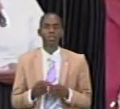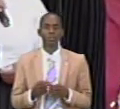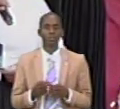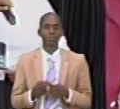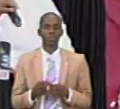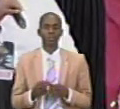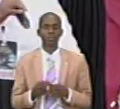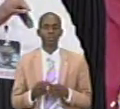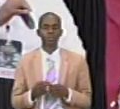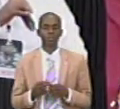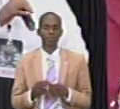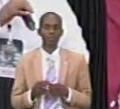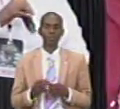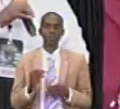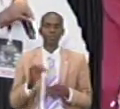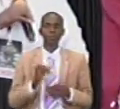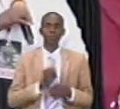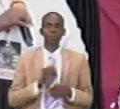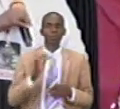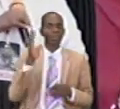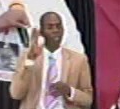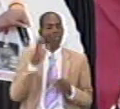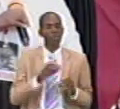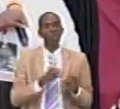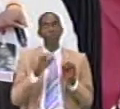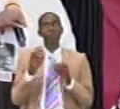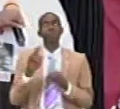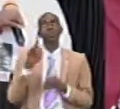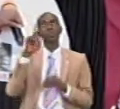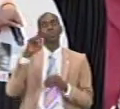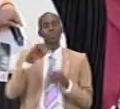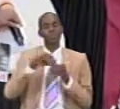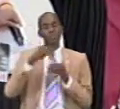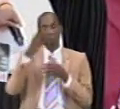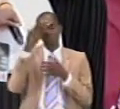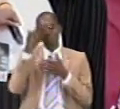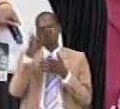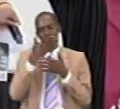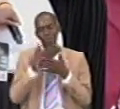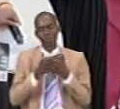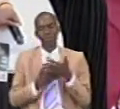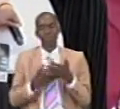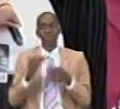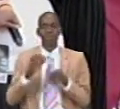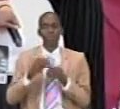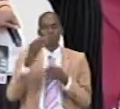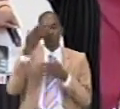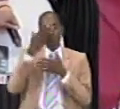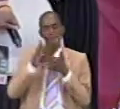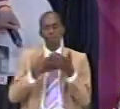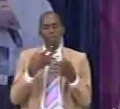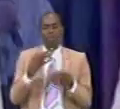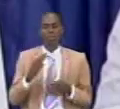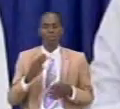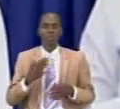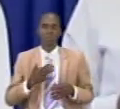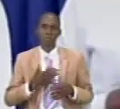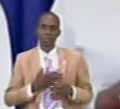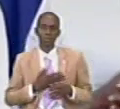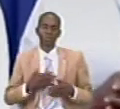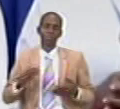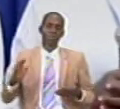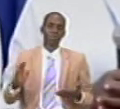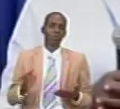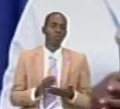I'll put you in front in front of my melody